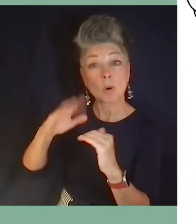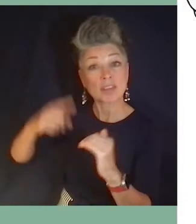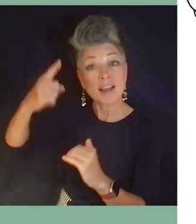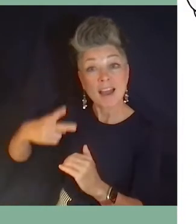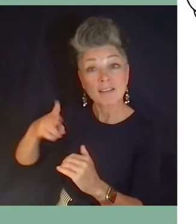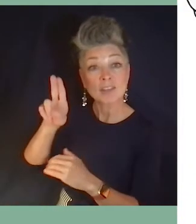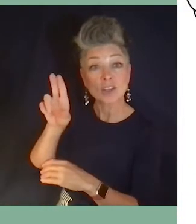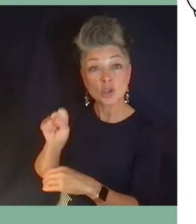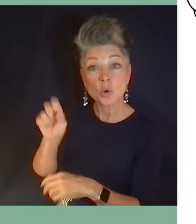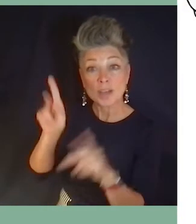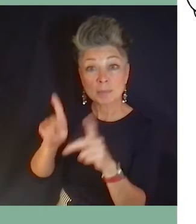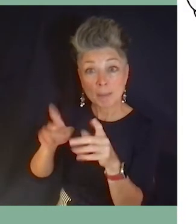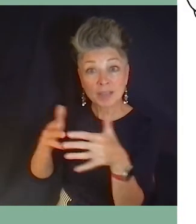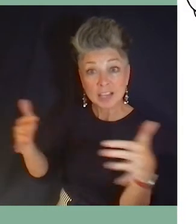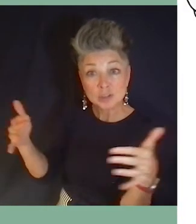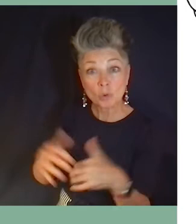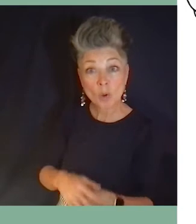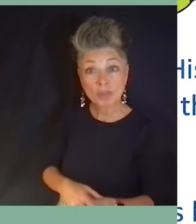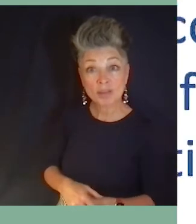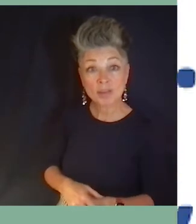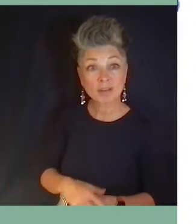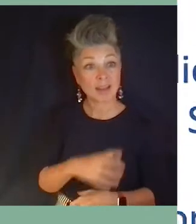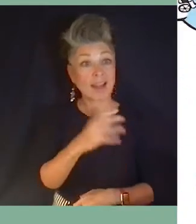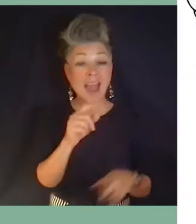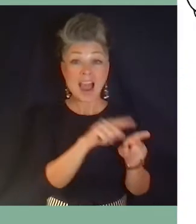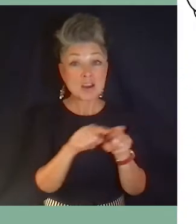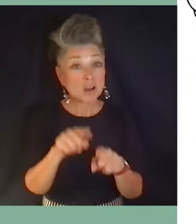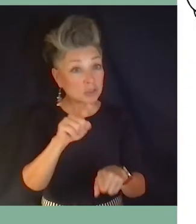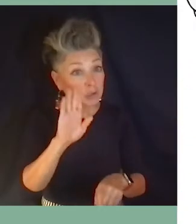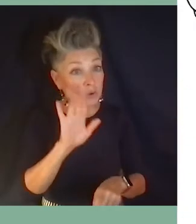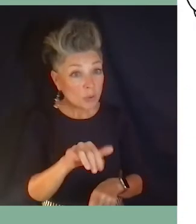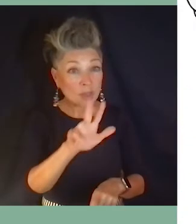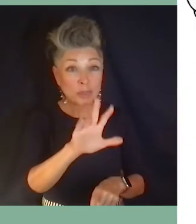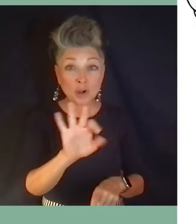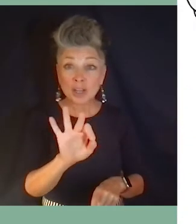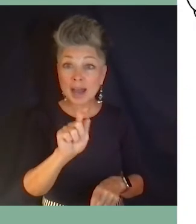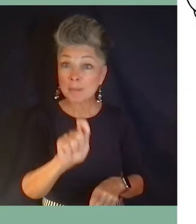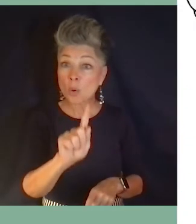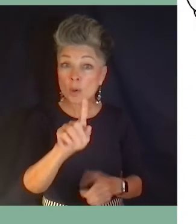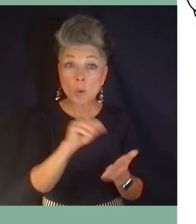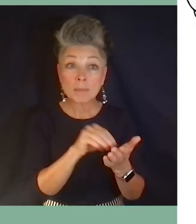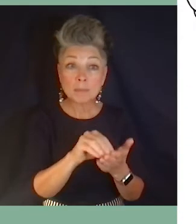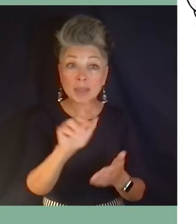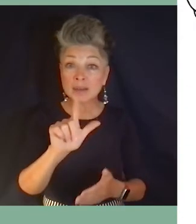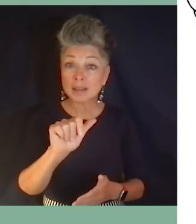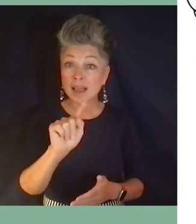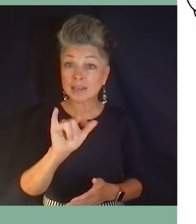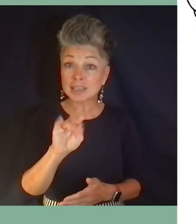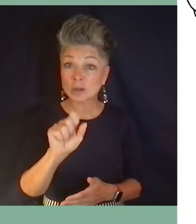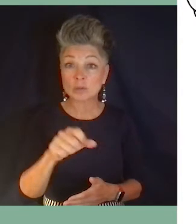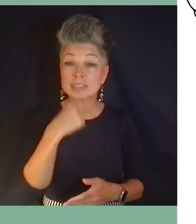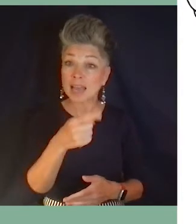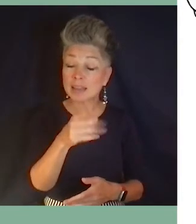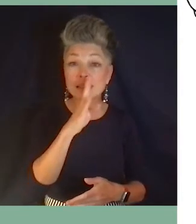than half of the US population growth? And also, did you know that 39.1 million Latinos say they